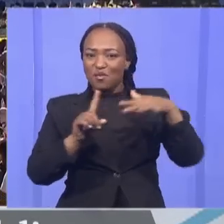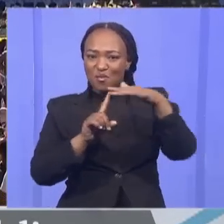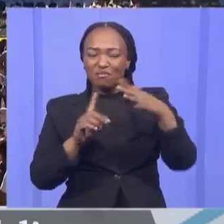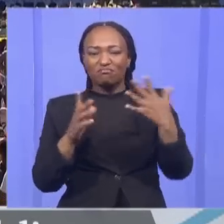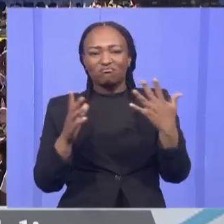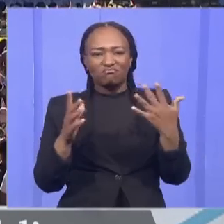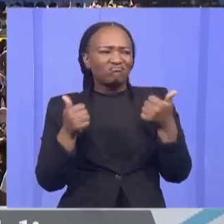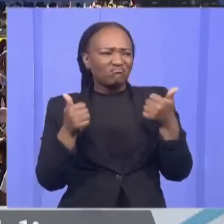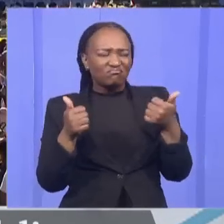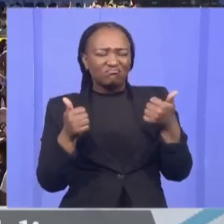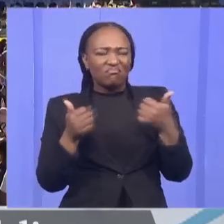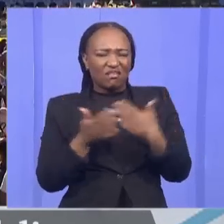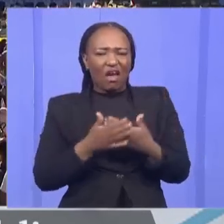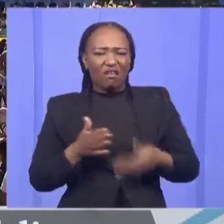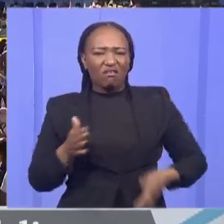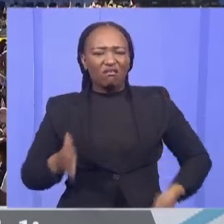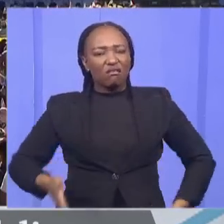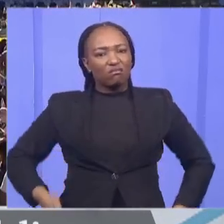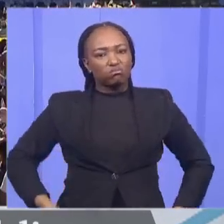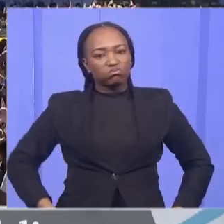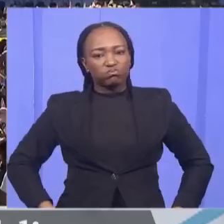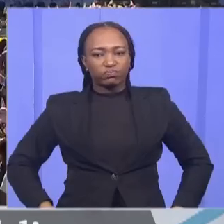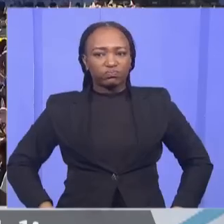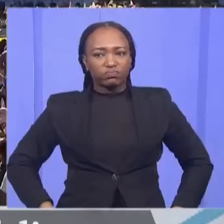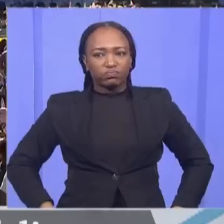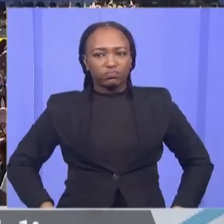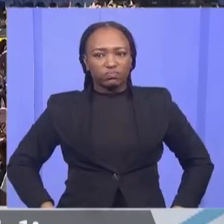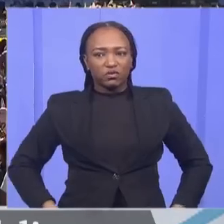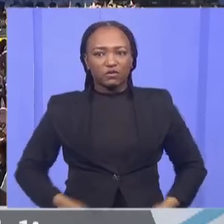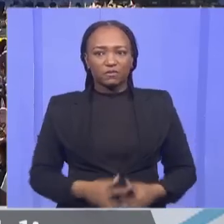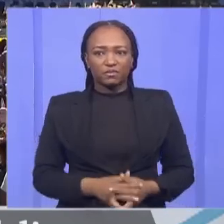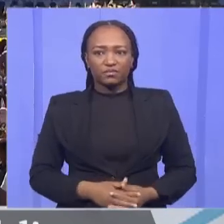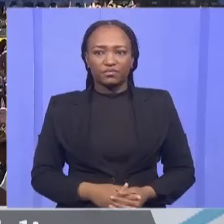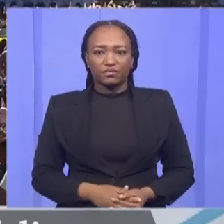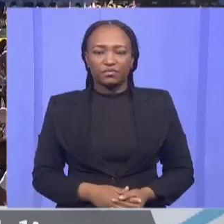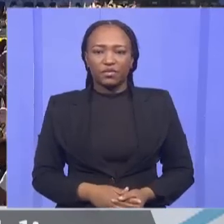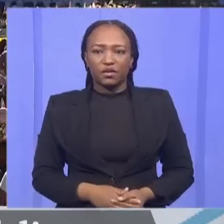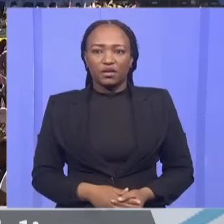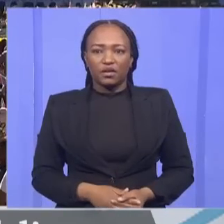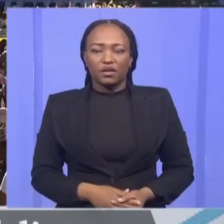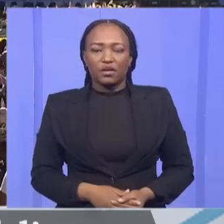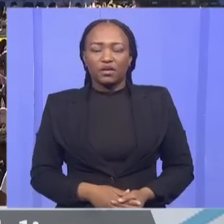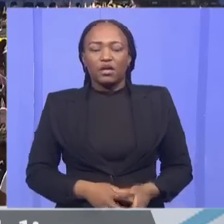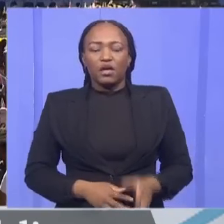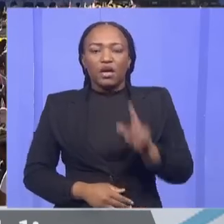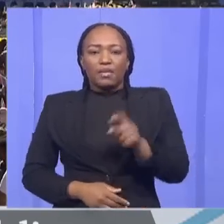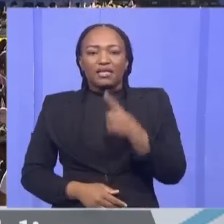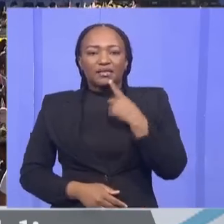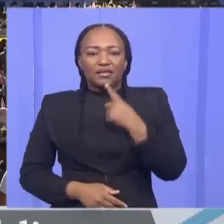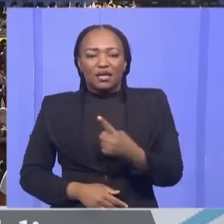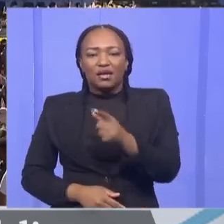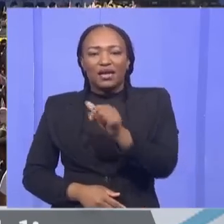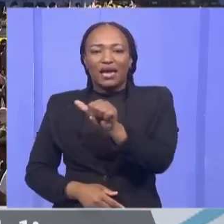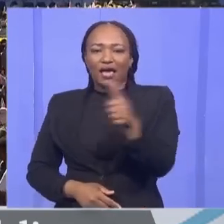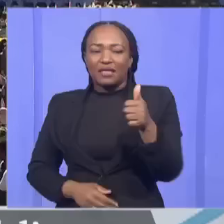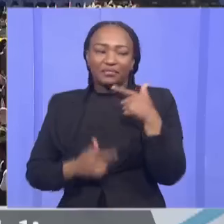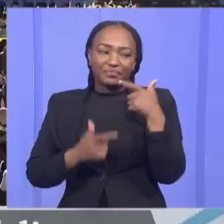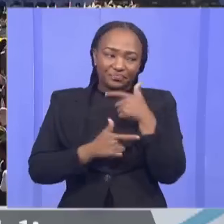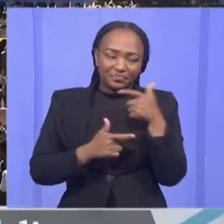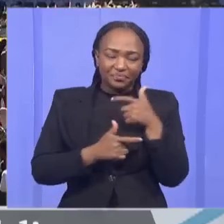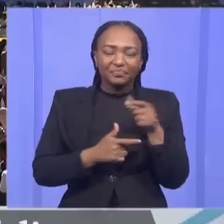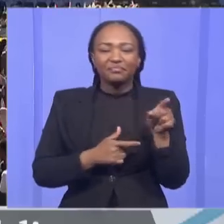would welcome. Yeah, you know, I must say there are other factors. There are other factors